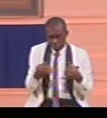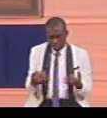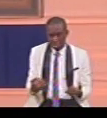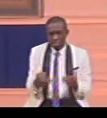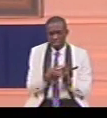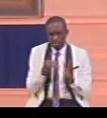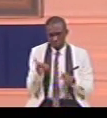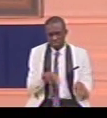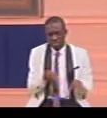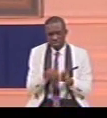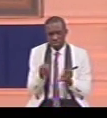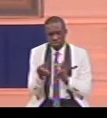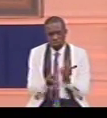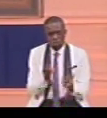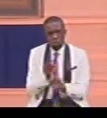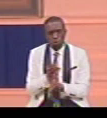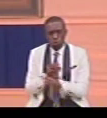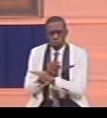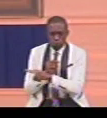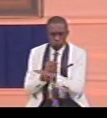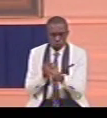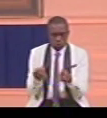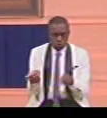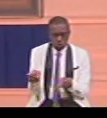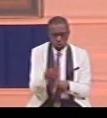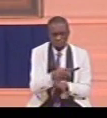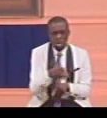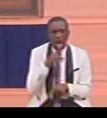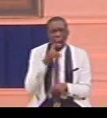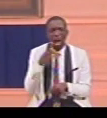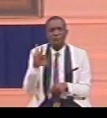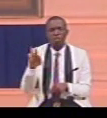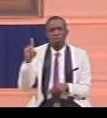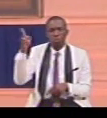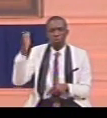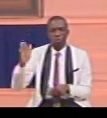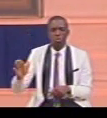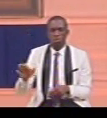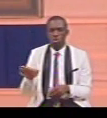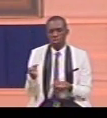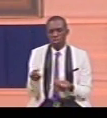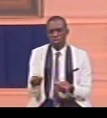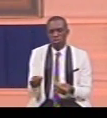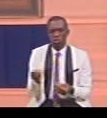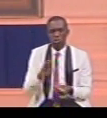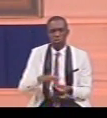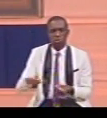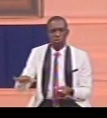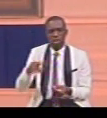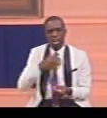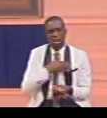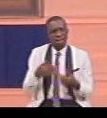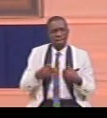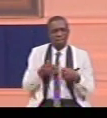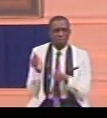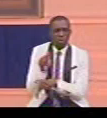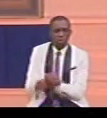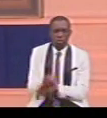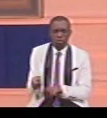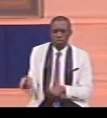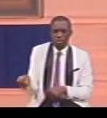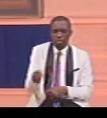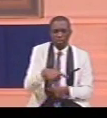ye of God little children and have overcome them because greater is he